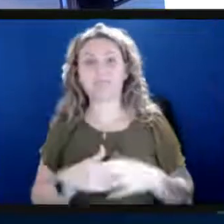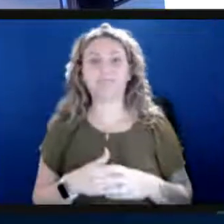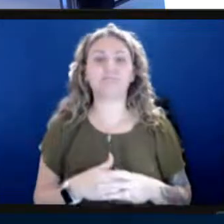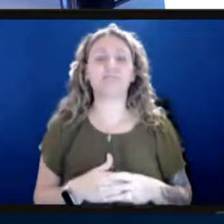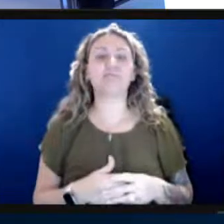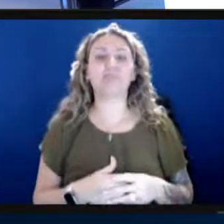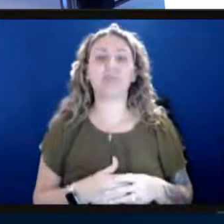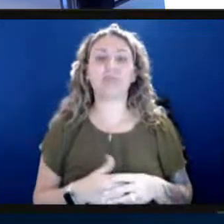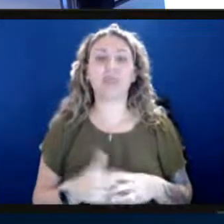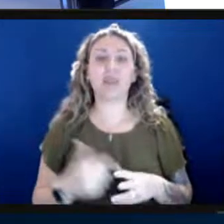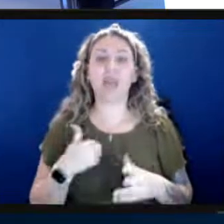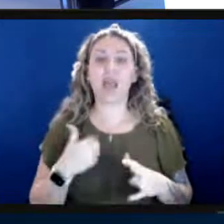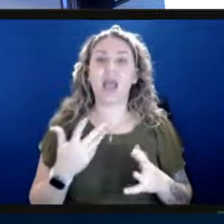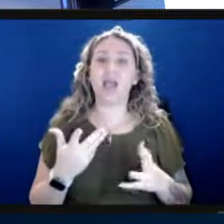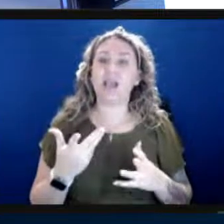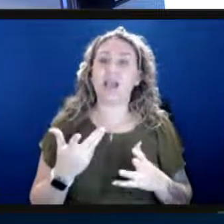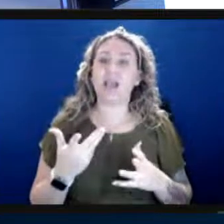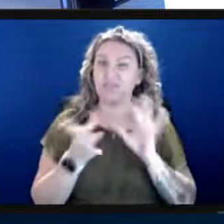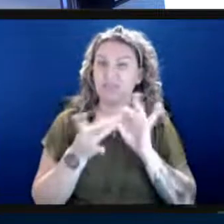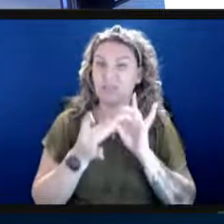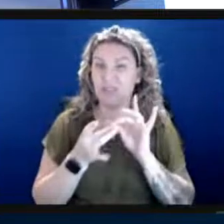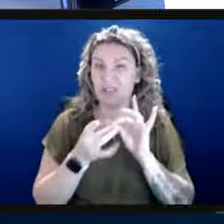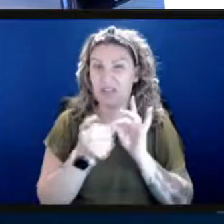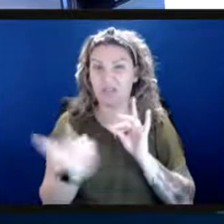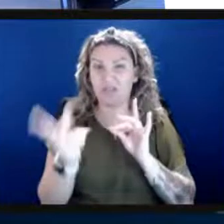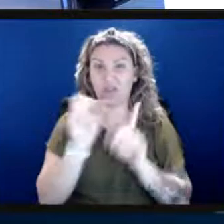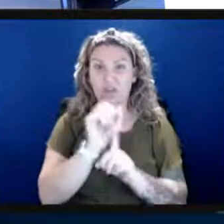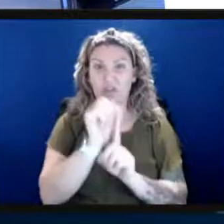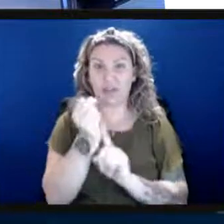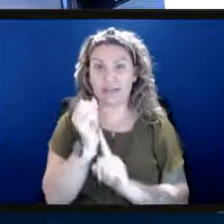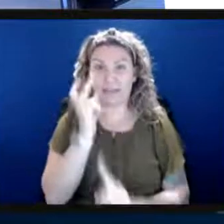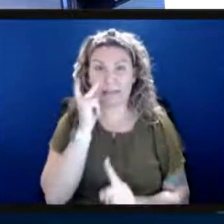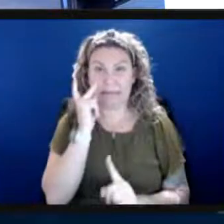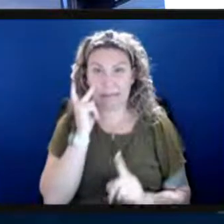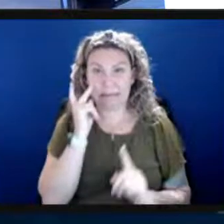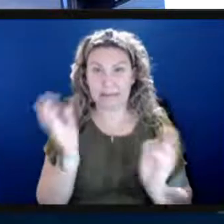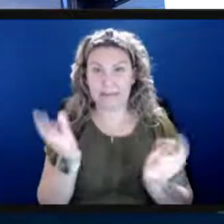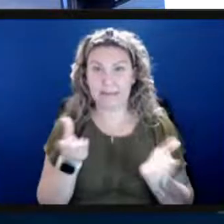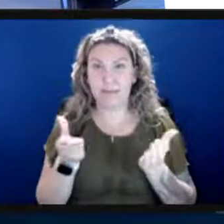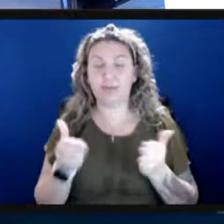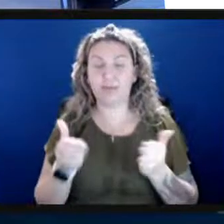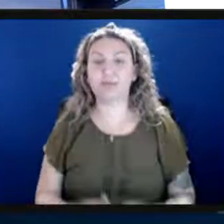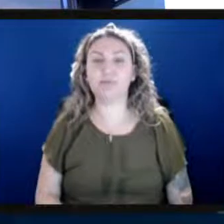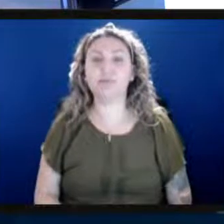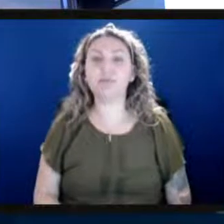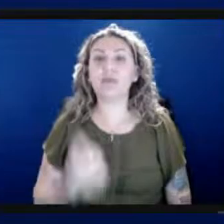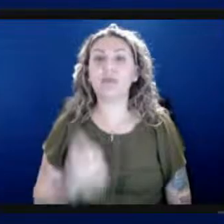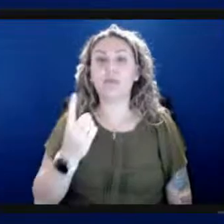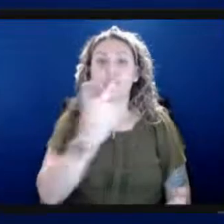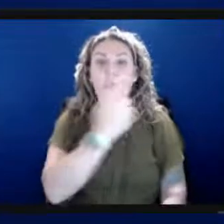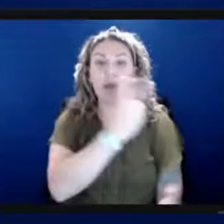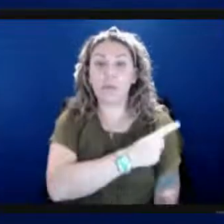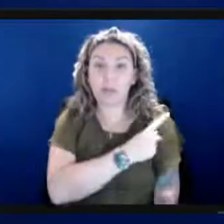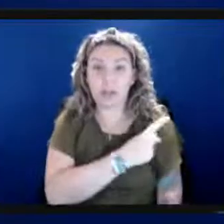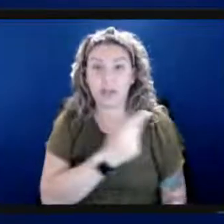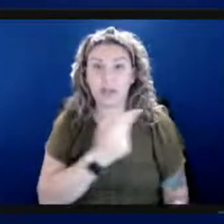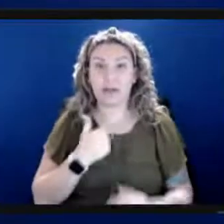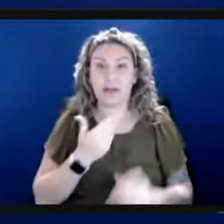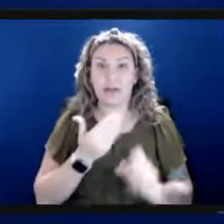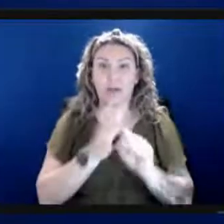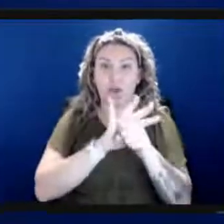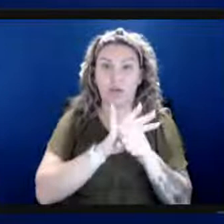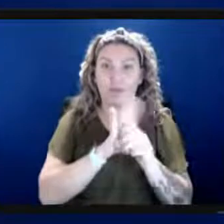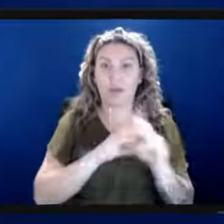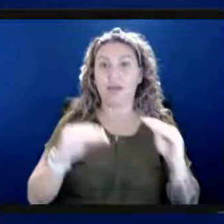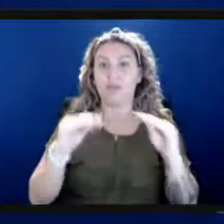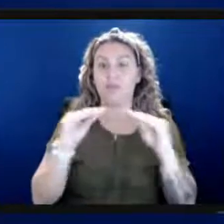few cases that we have seen in our practice. And we had one patient who had COVID and used more of cannabis